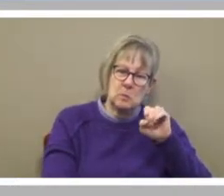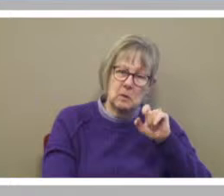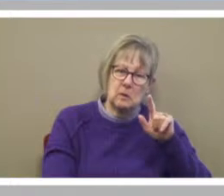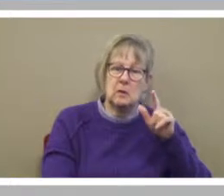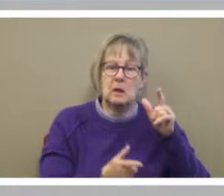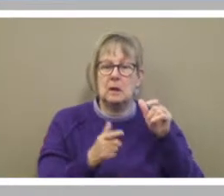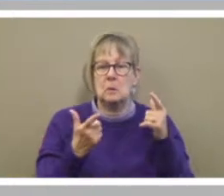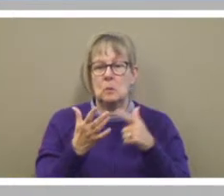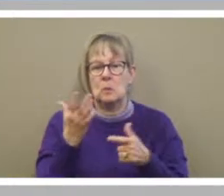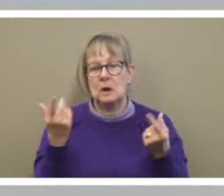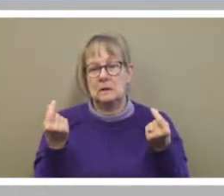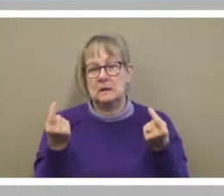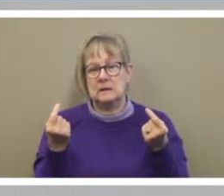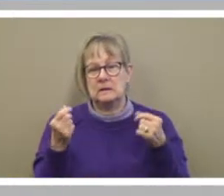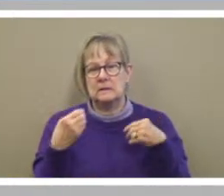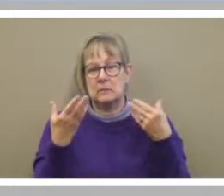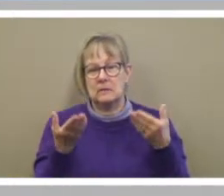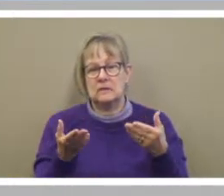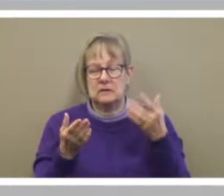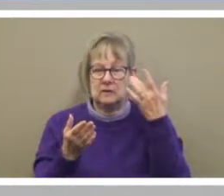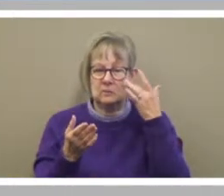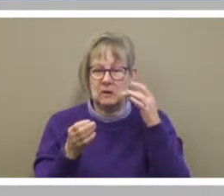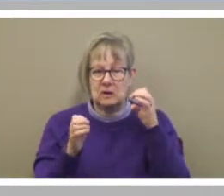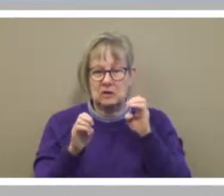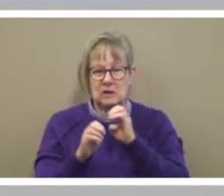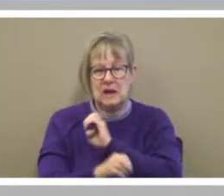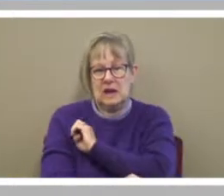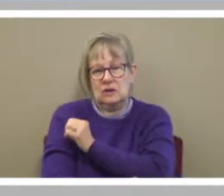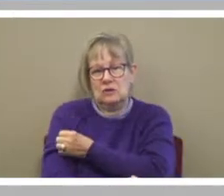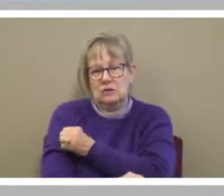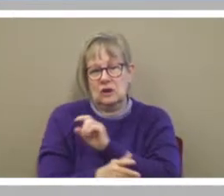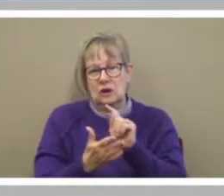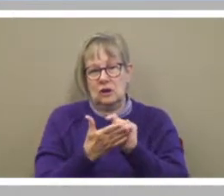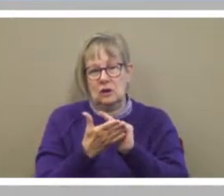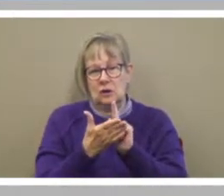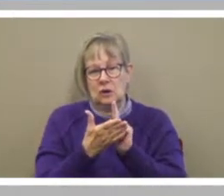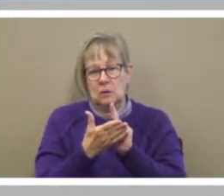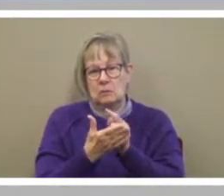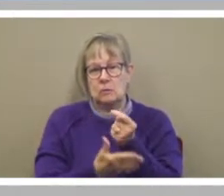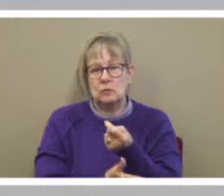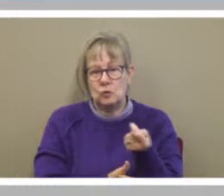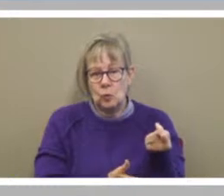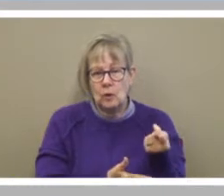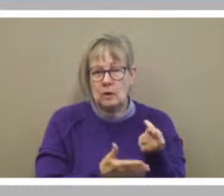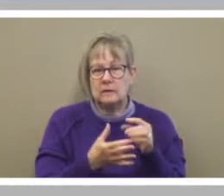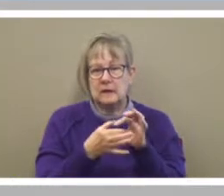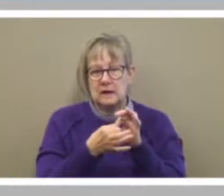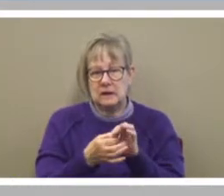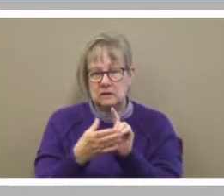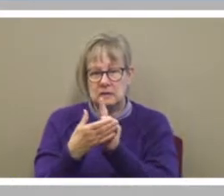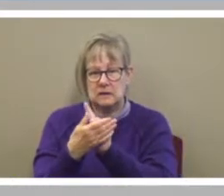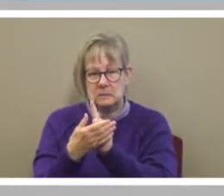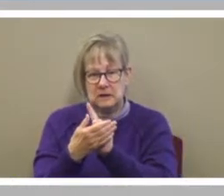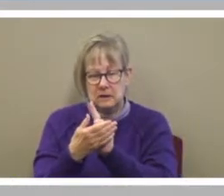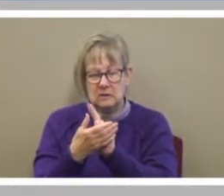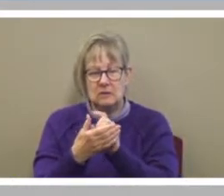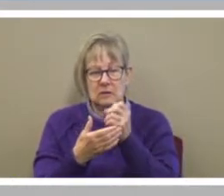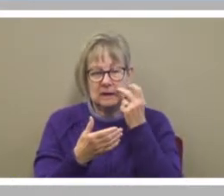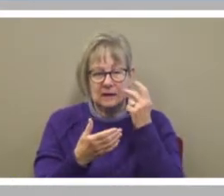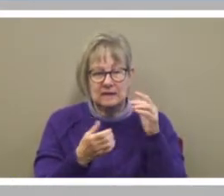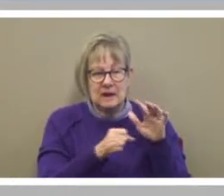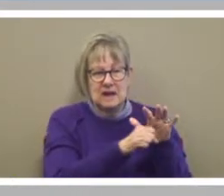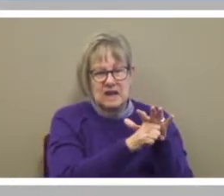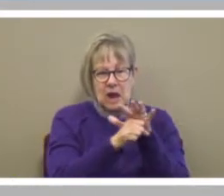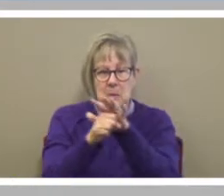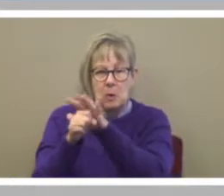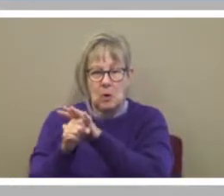provides you with the smart energy tools that are related to a smart meter. So you could see neighborhood comparisons. But the most important